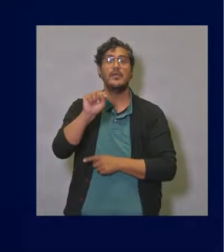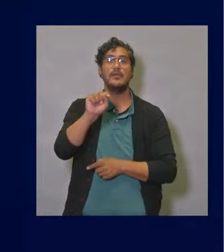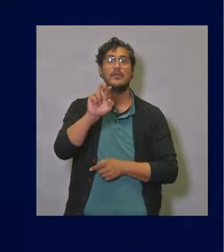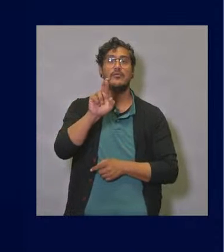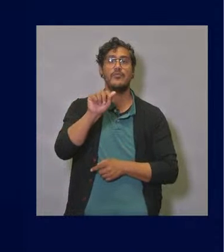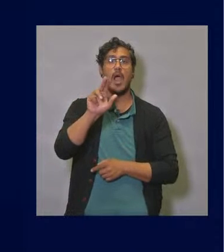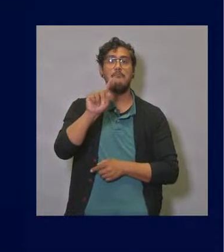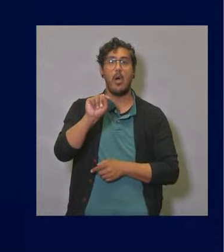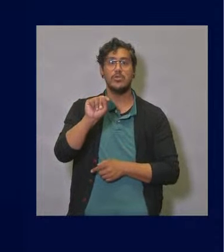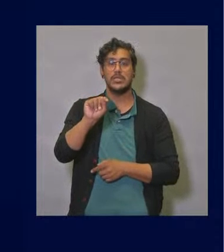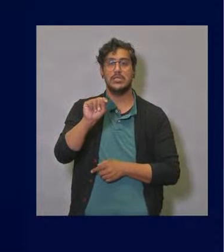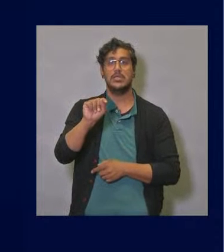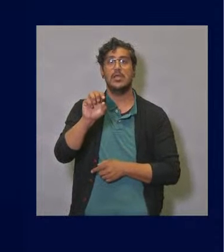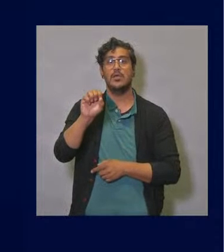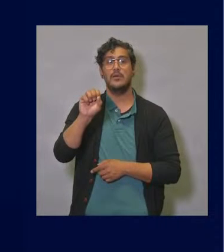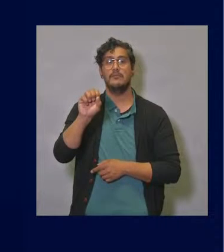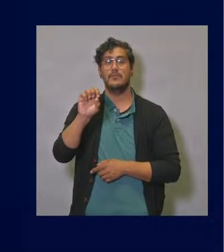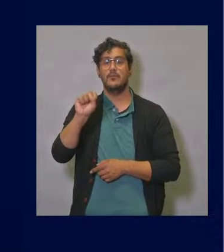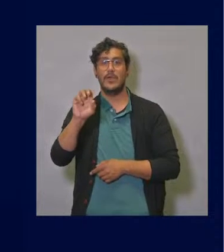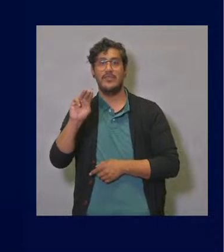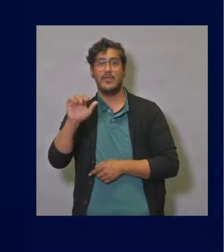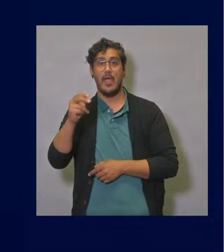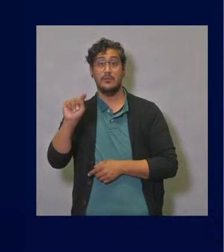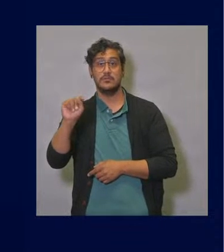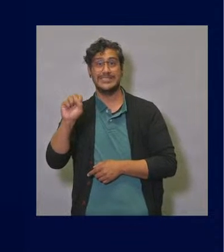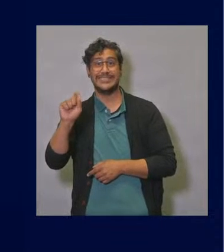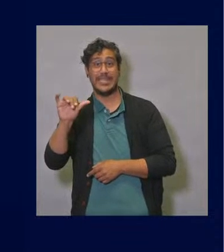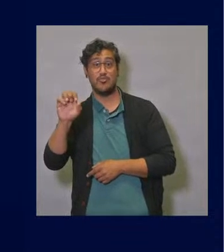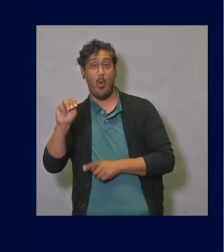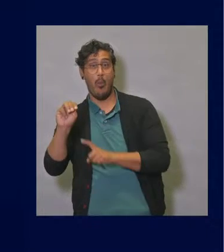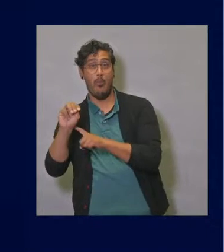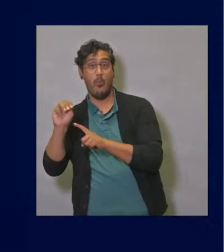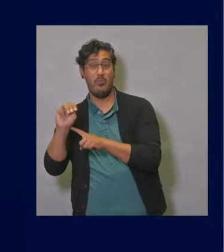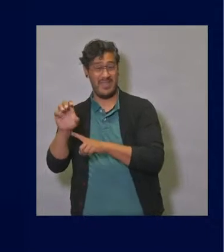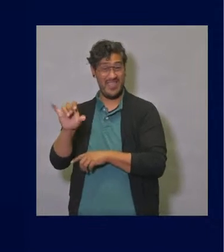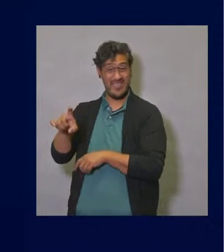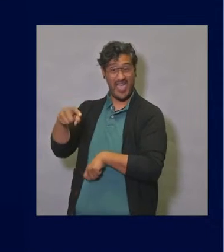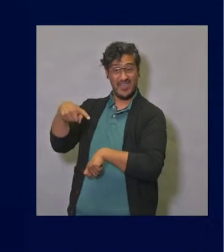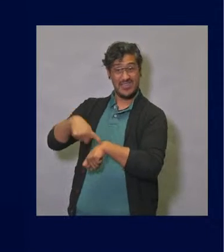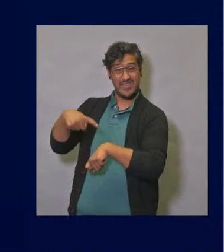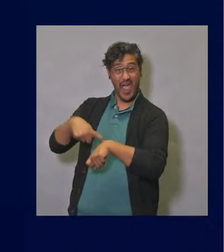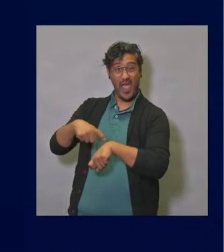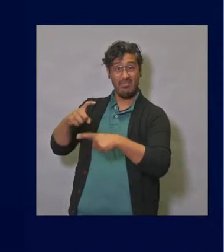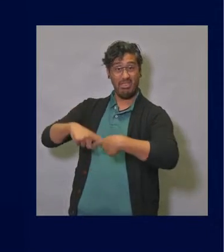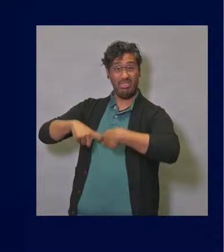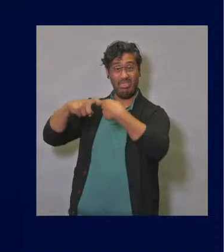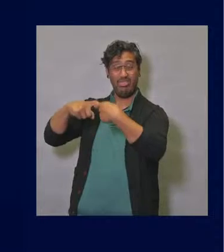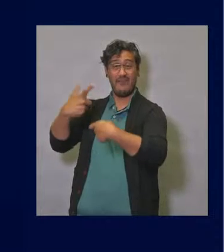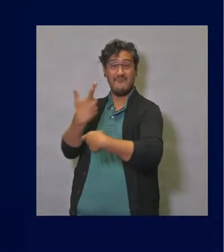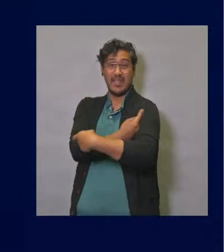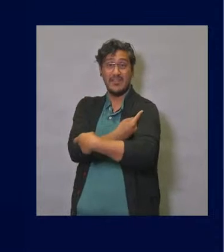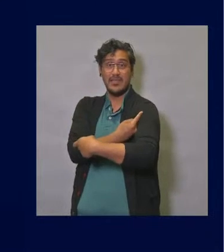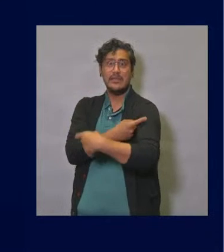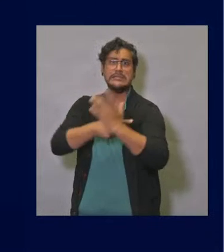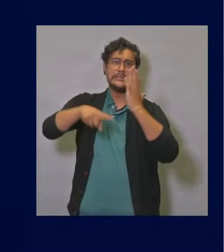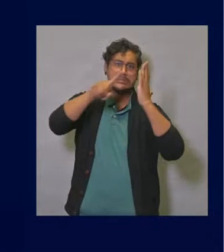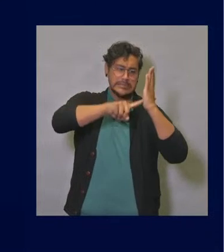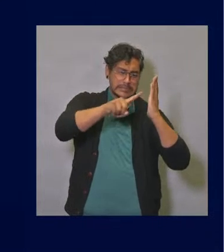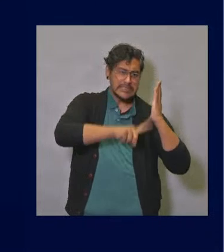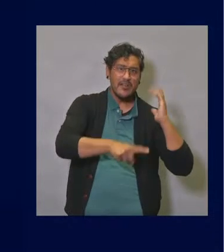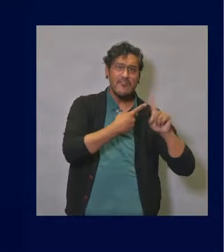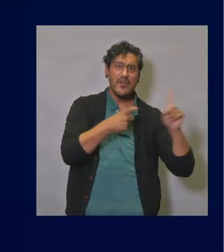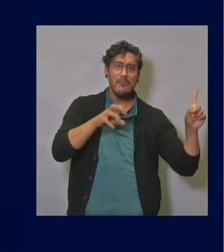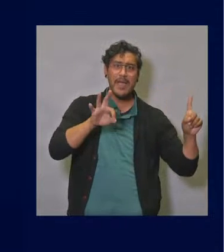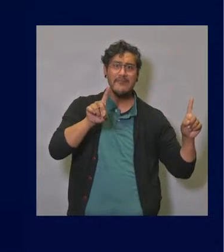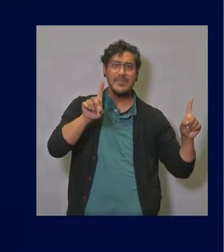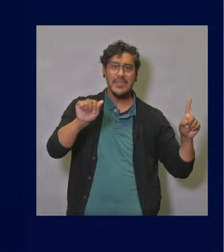with Thrombocytopenia Syndrome. During the time the vaccine was paused, investigators at the FDA and